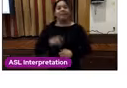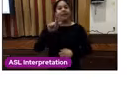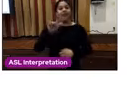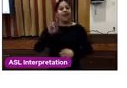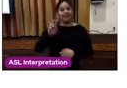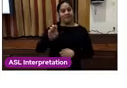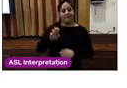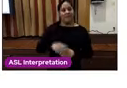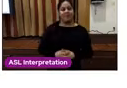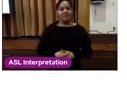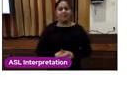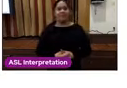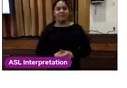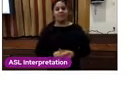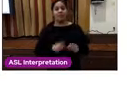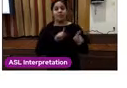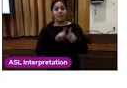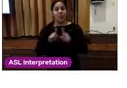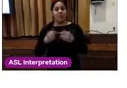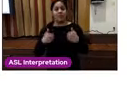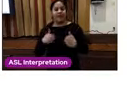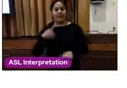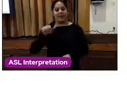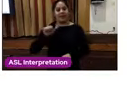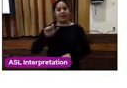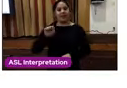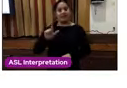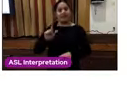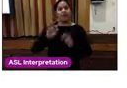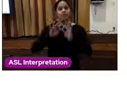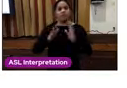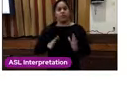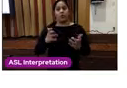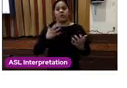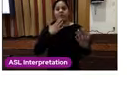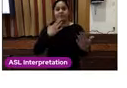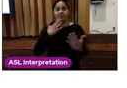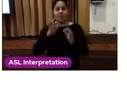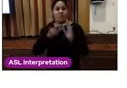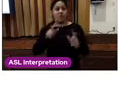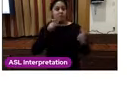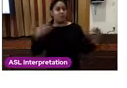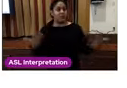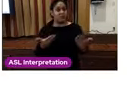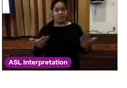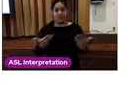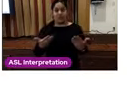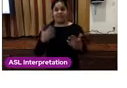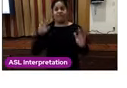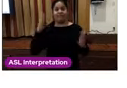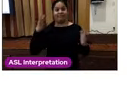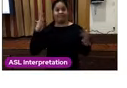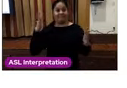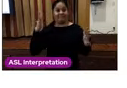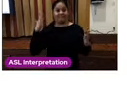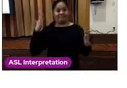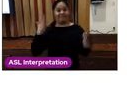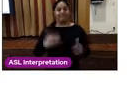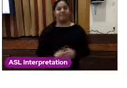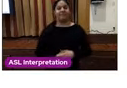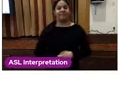we also have our ASL interpretation. So I'd like to thank all of our interpreters here today.